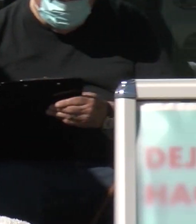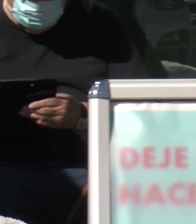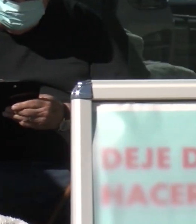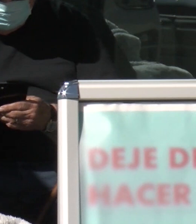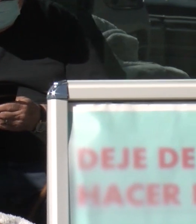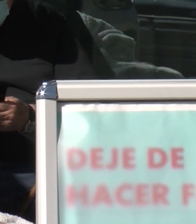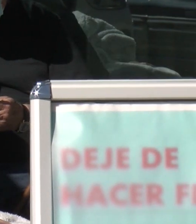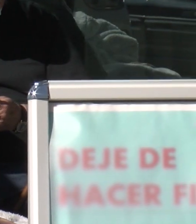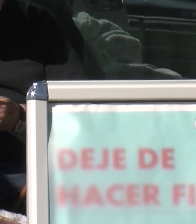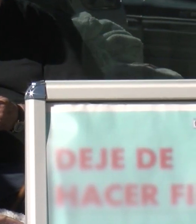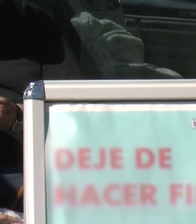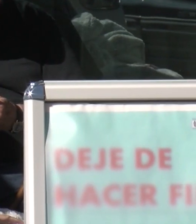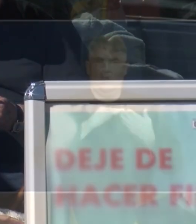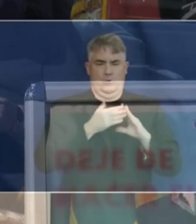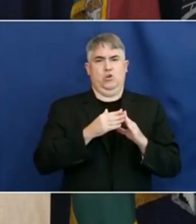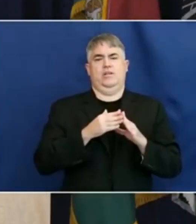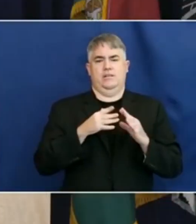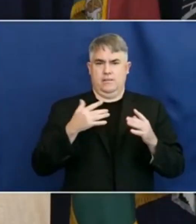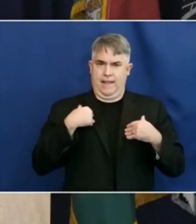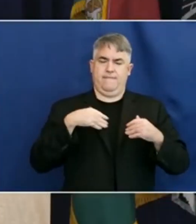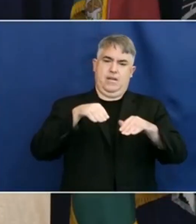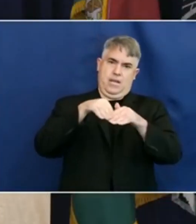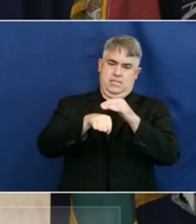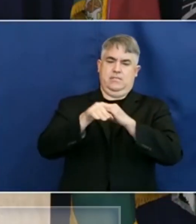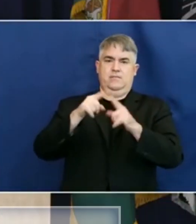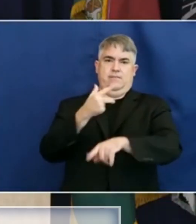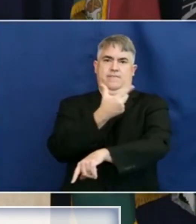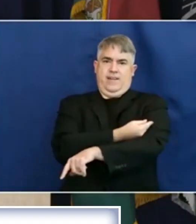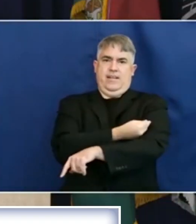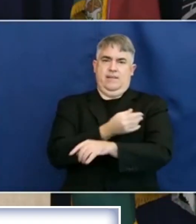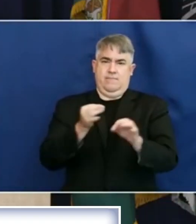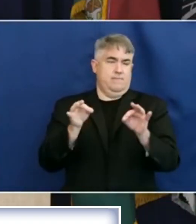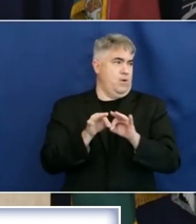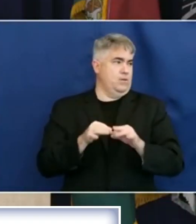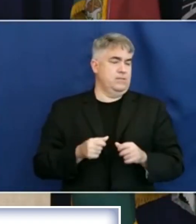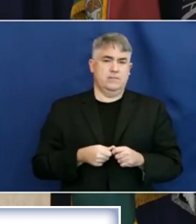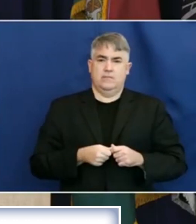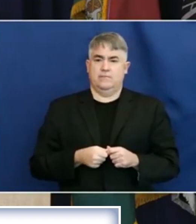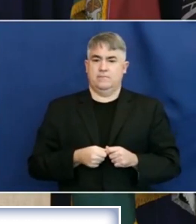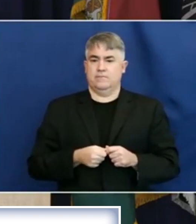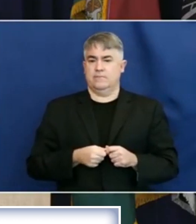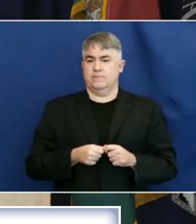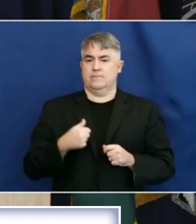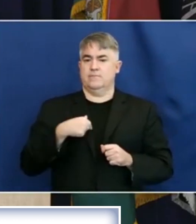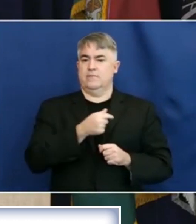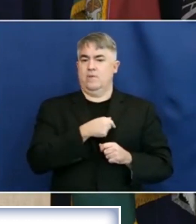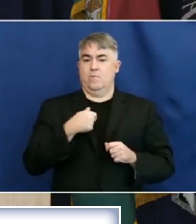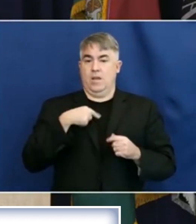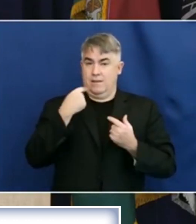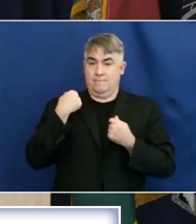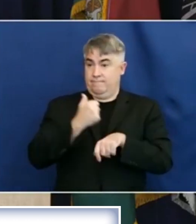that the county is trying to address that roadblock through different initiatives. Some of the interventions in programs in place in some of the hardest hit communities,